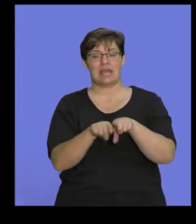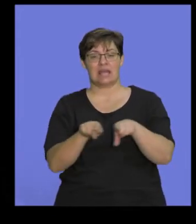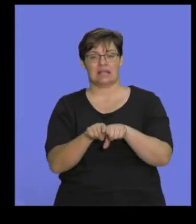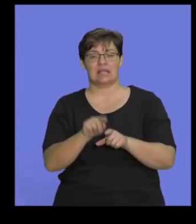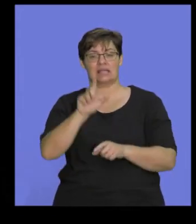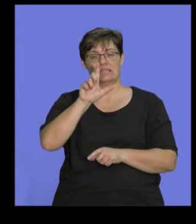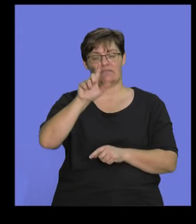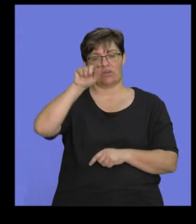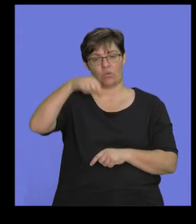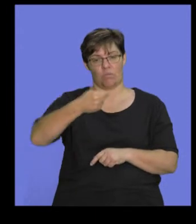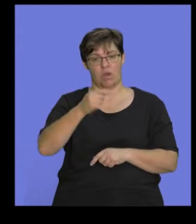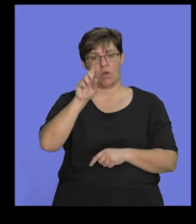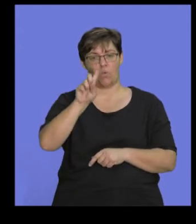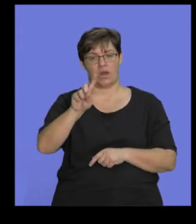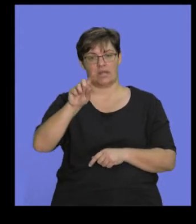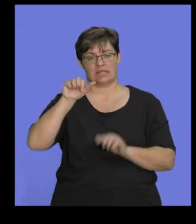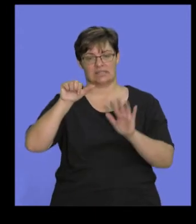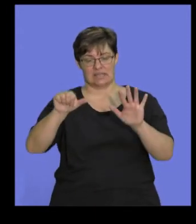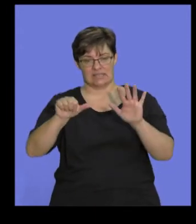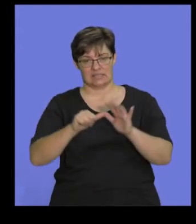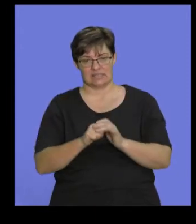is equals to